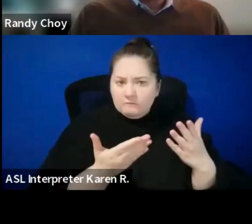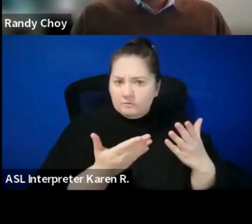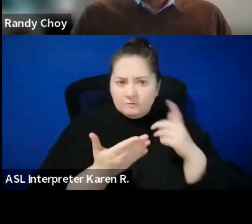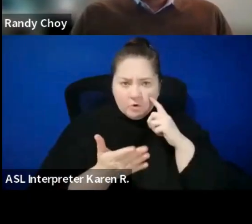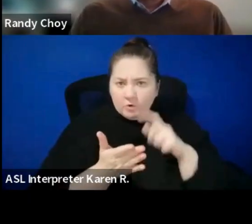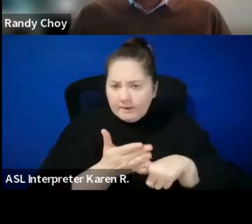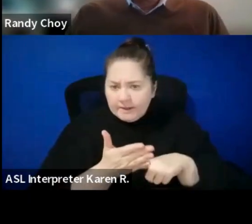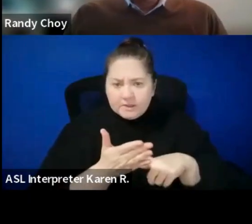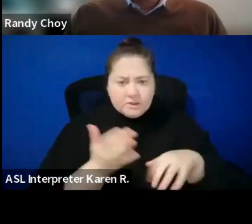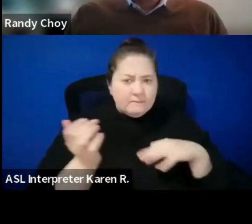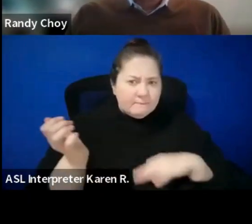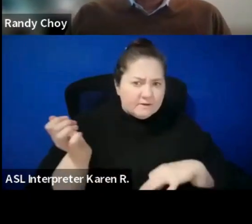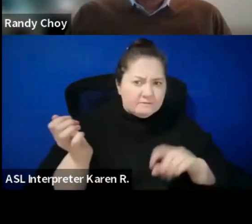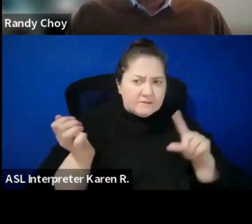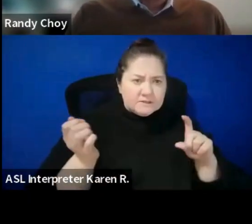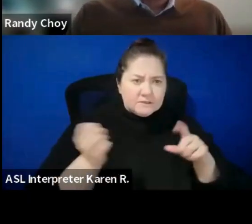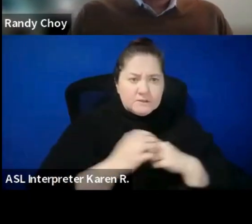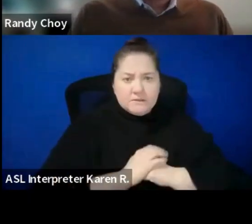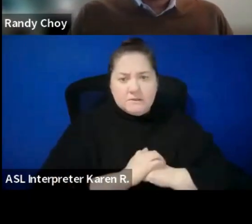and benefits?